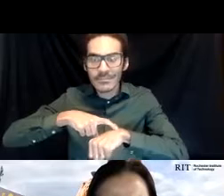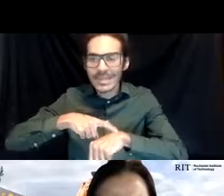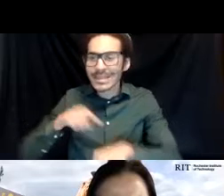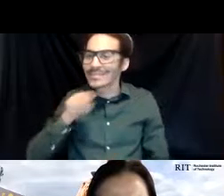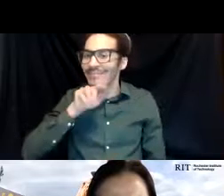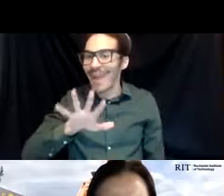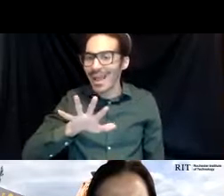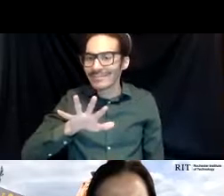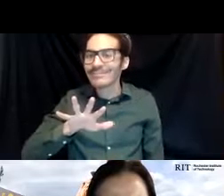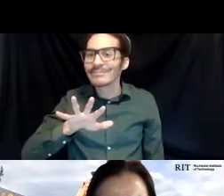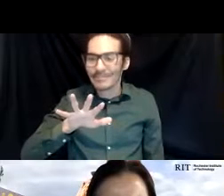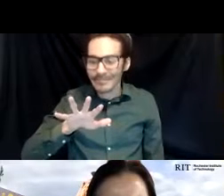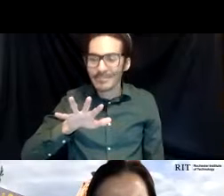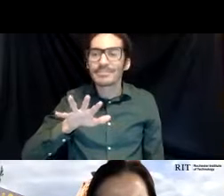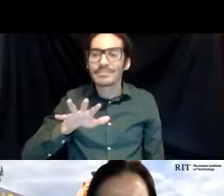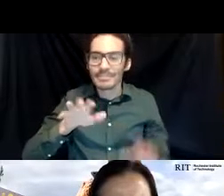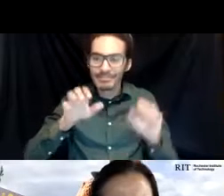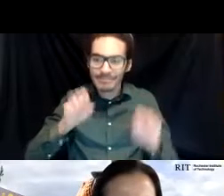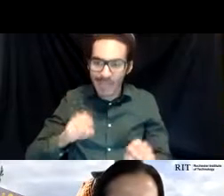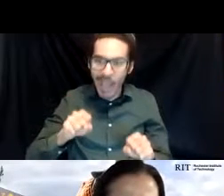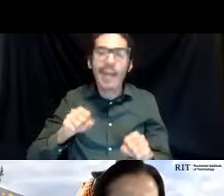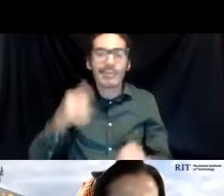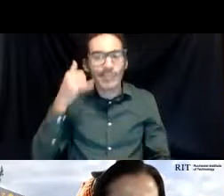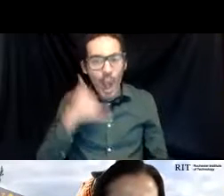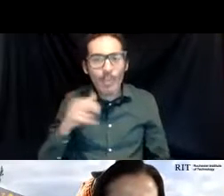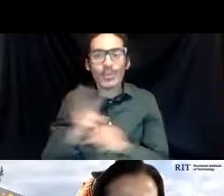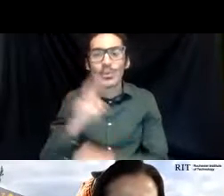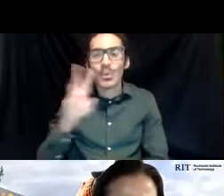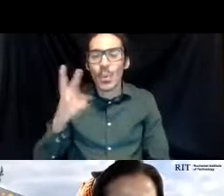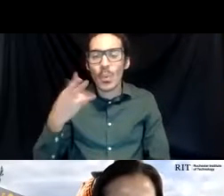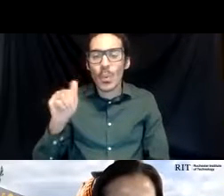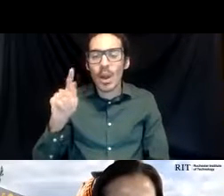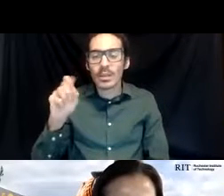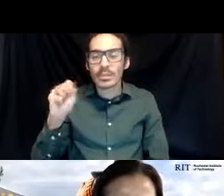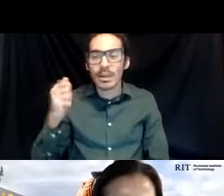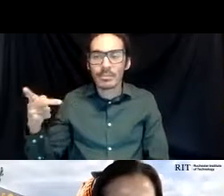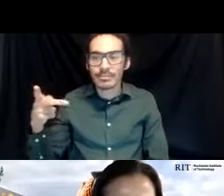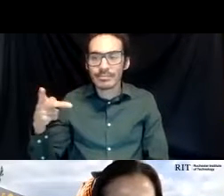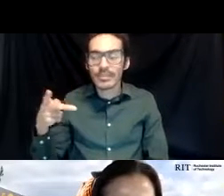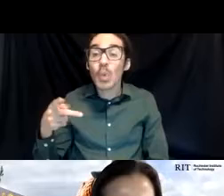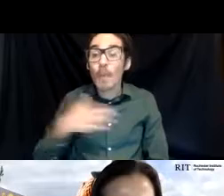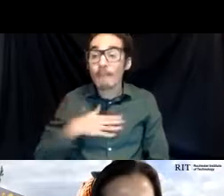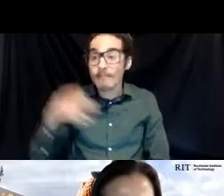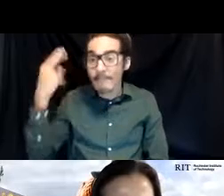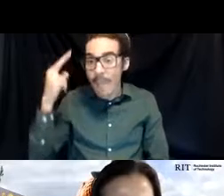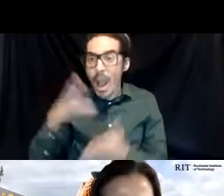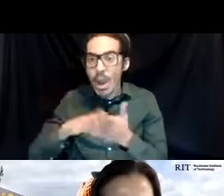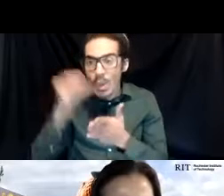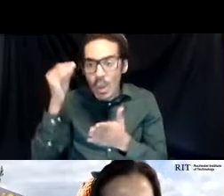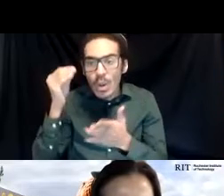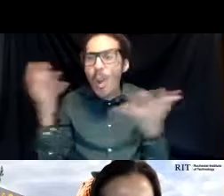so he can jump on the WhatsApp and call. So he's now slowly learning that what Americans look